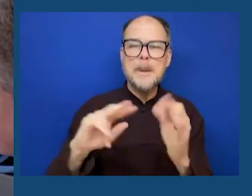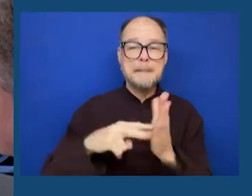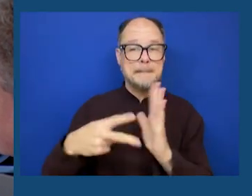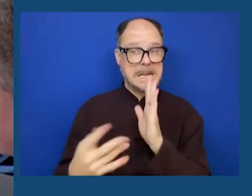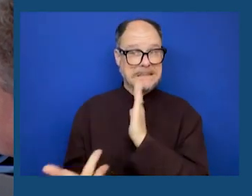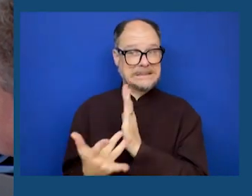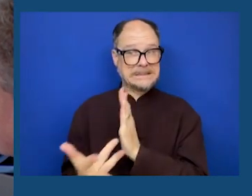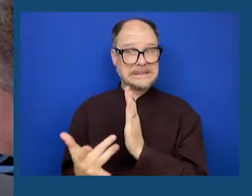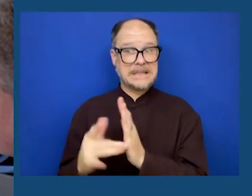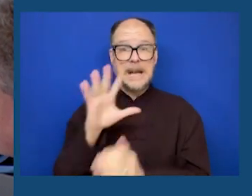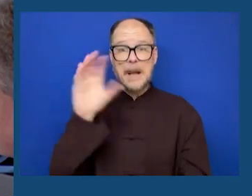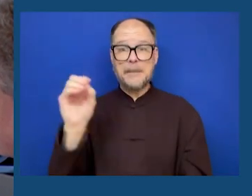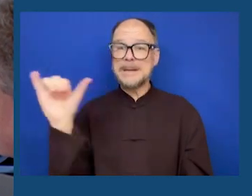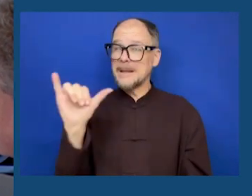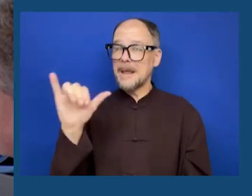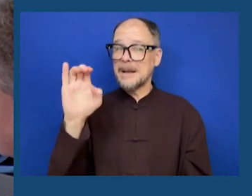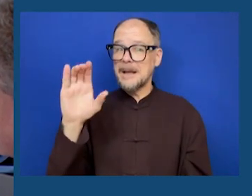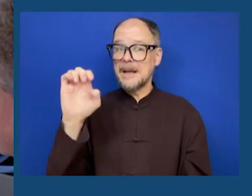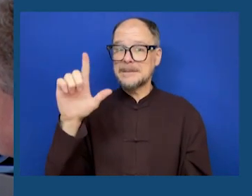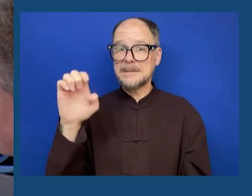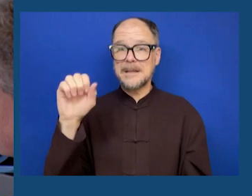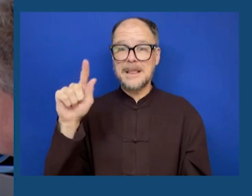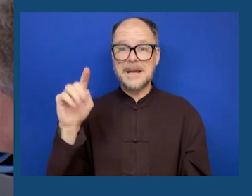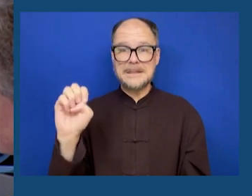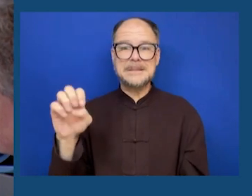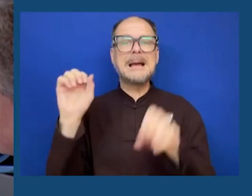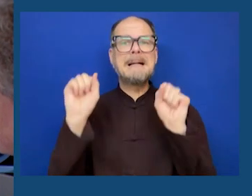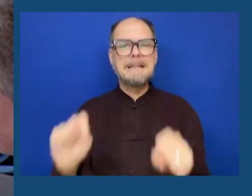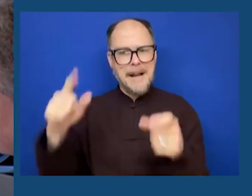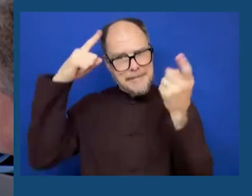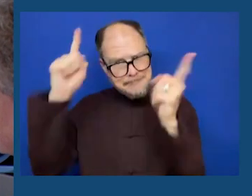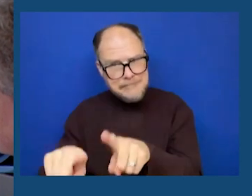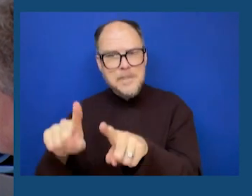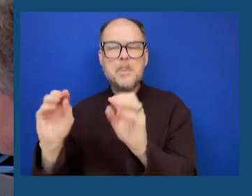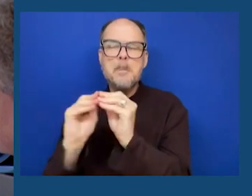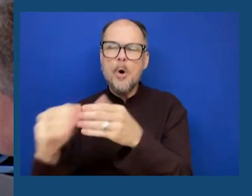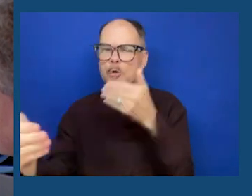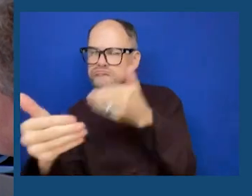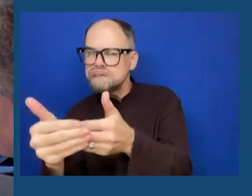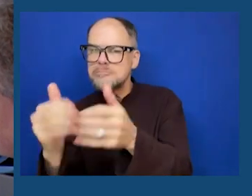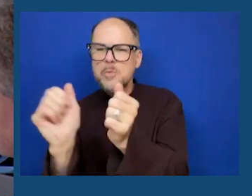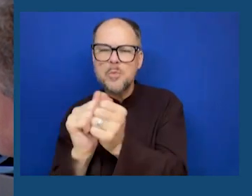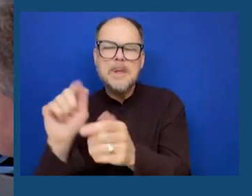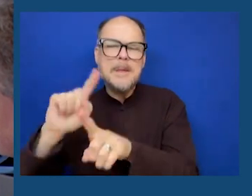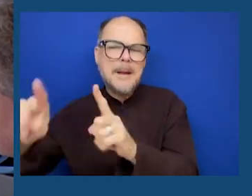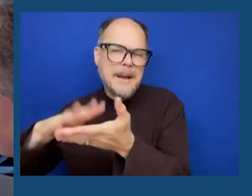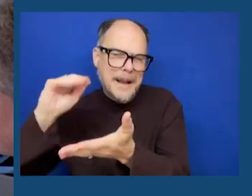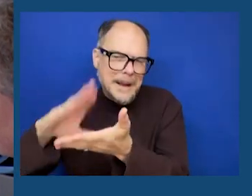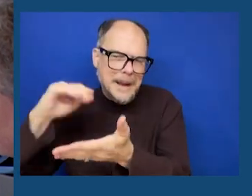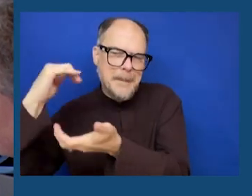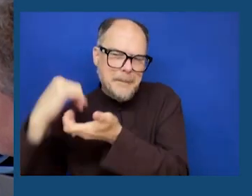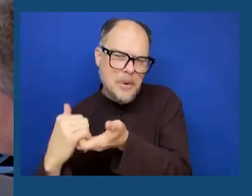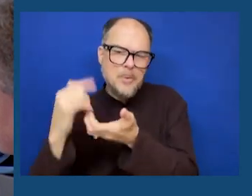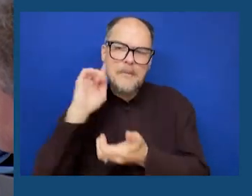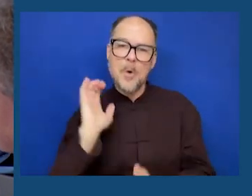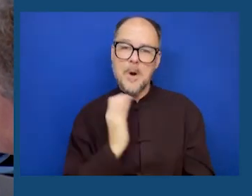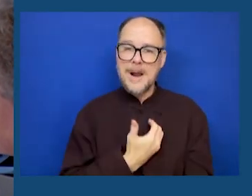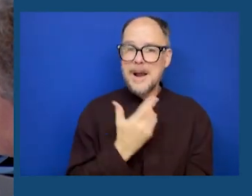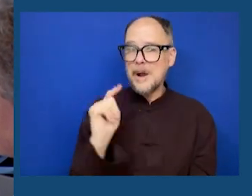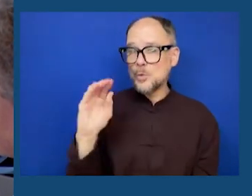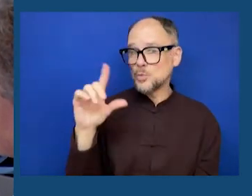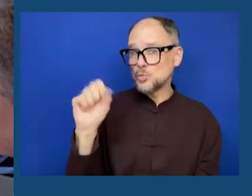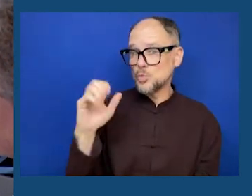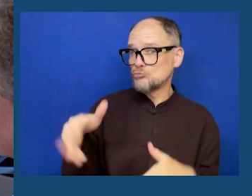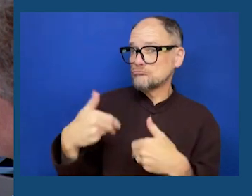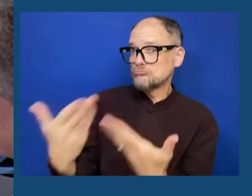Celeste to collaborate more closely with our academic partners to think about bringing the tools that we have to those centers to improve access to